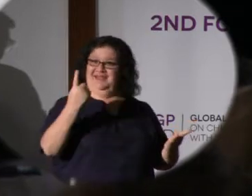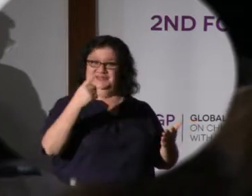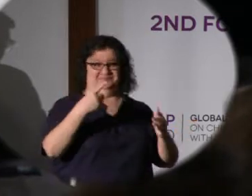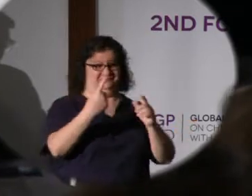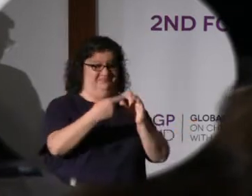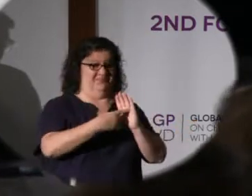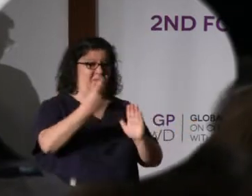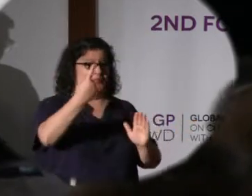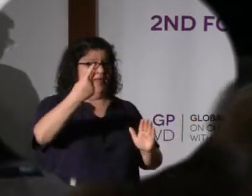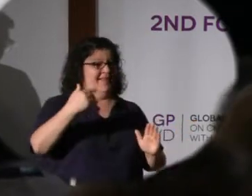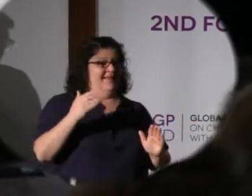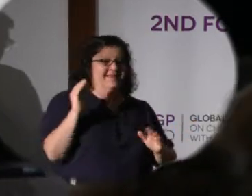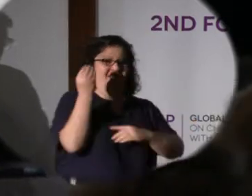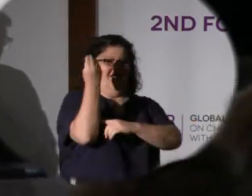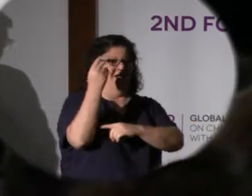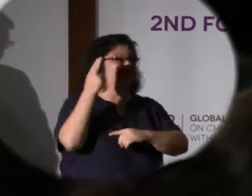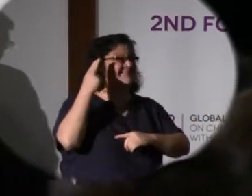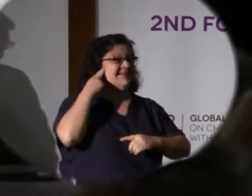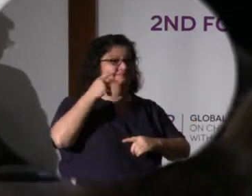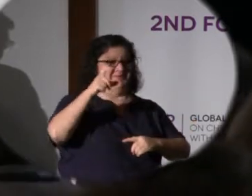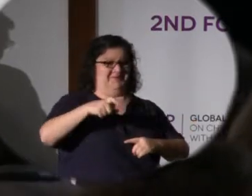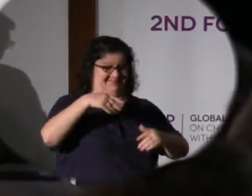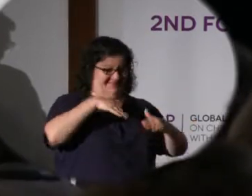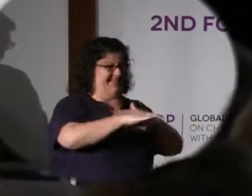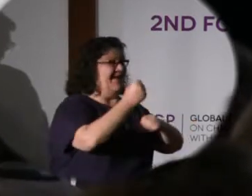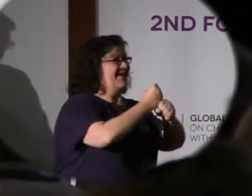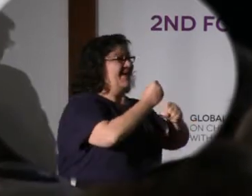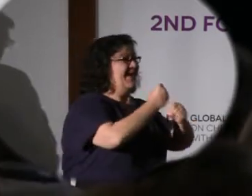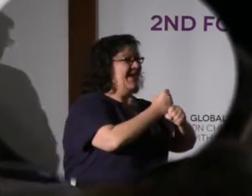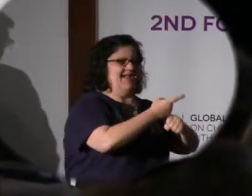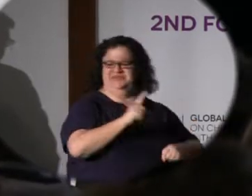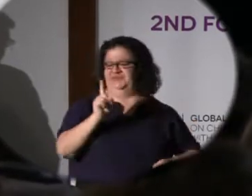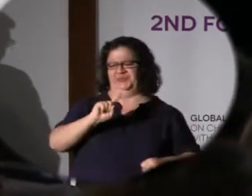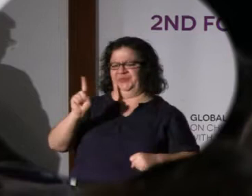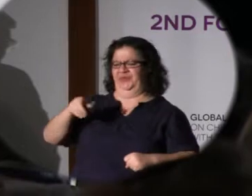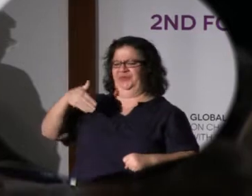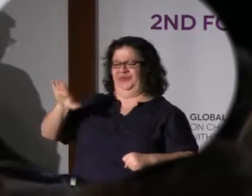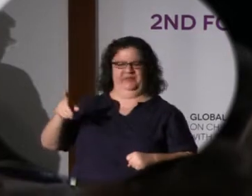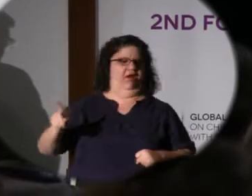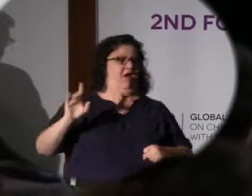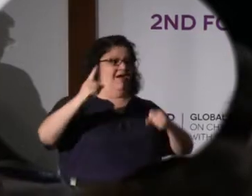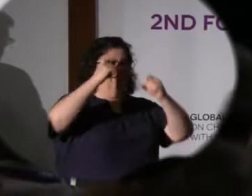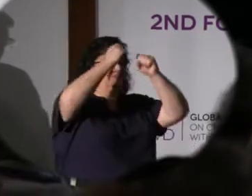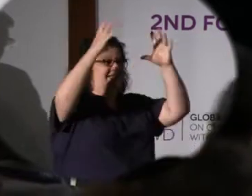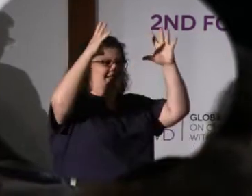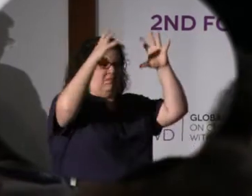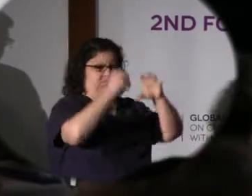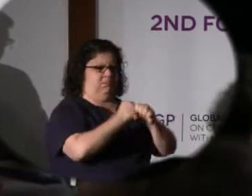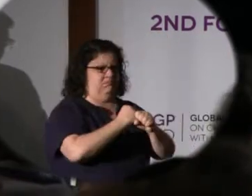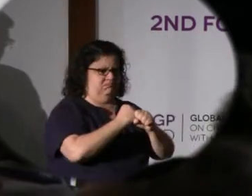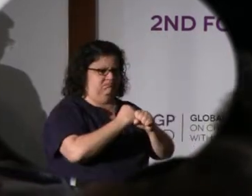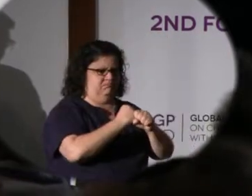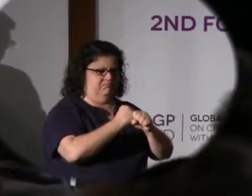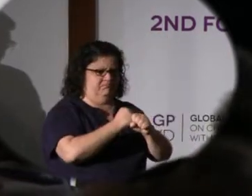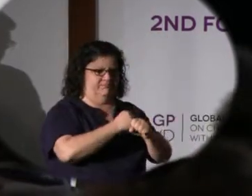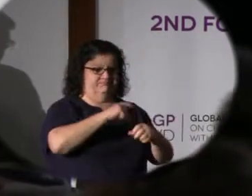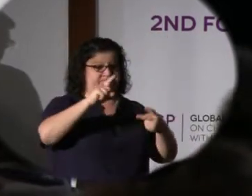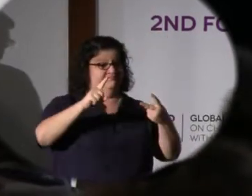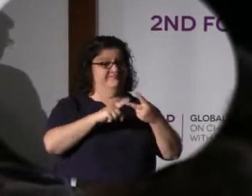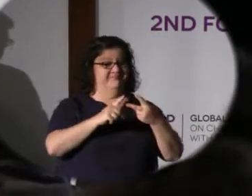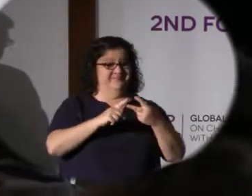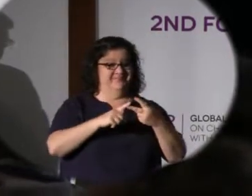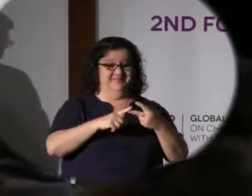to scale back on his dreams. A blind girl told that she cannot possibly learn because she cannot